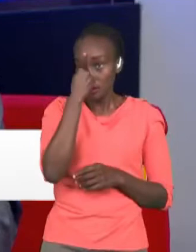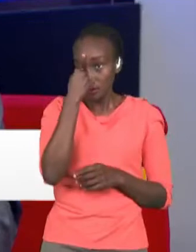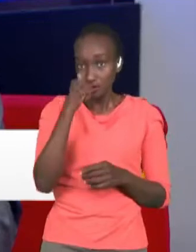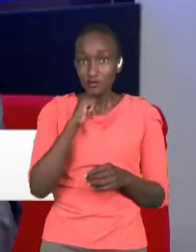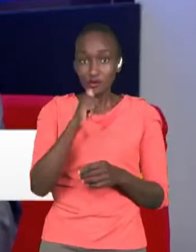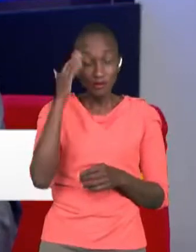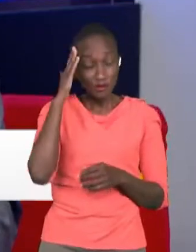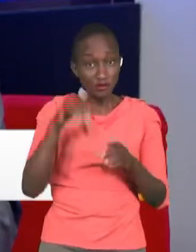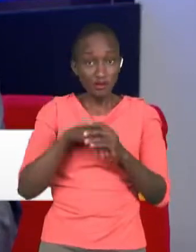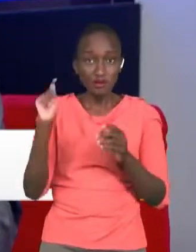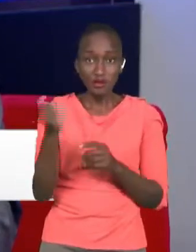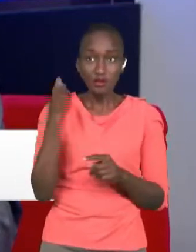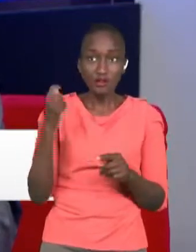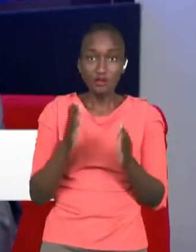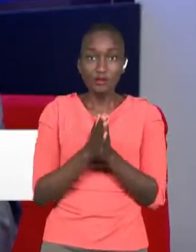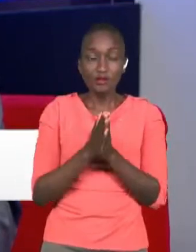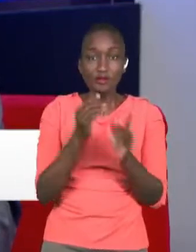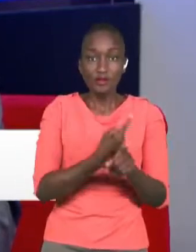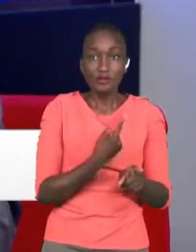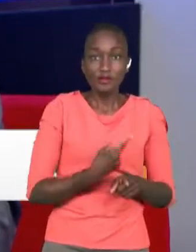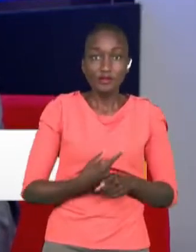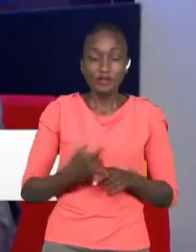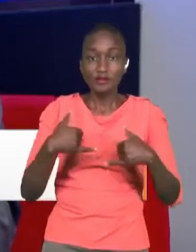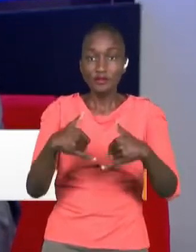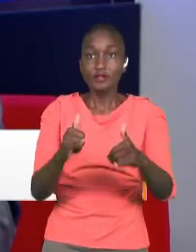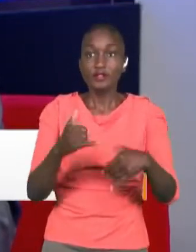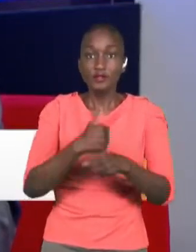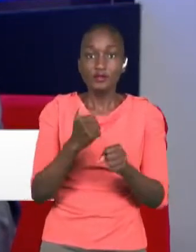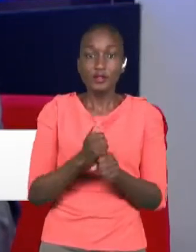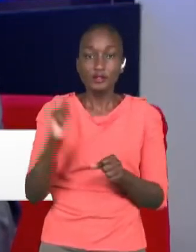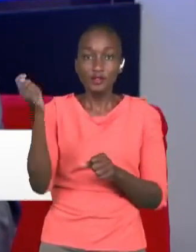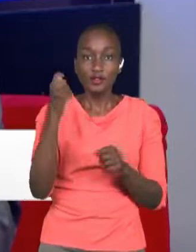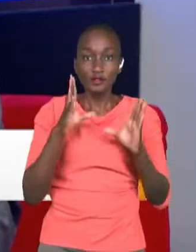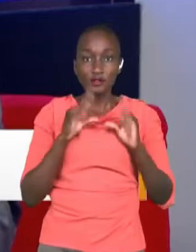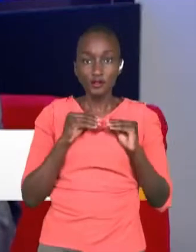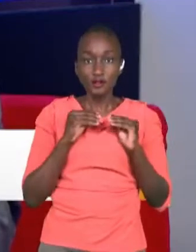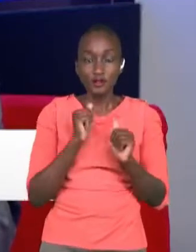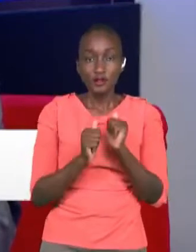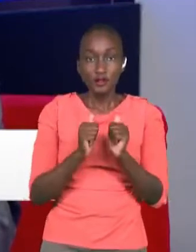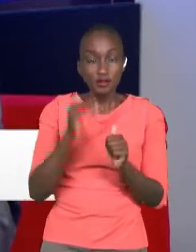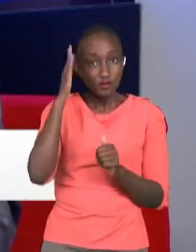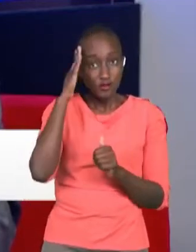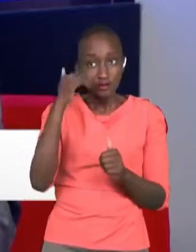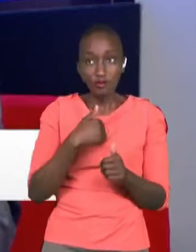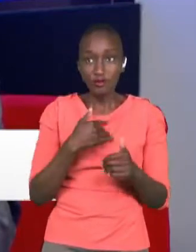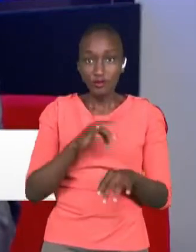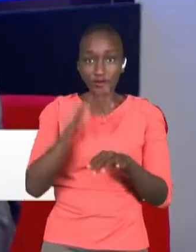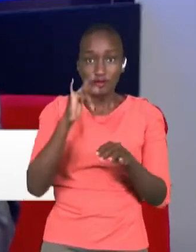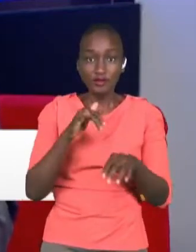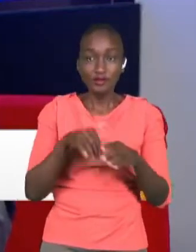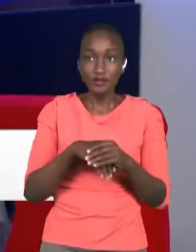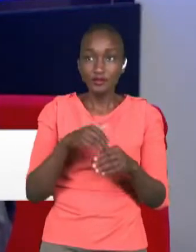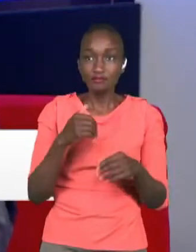with Kenyans despite the numerous efforts to have majority of Kenyans adopt this practice that is known to have effectiveness in dealing with lifestyle